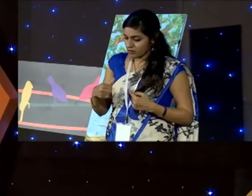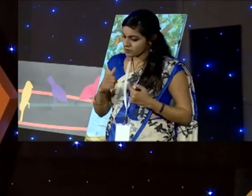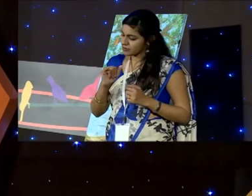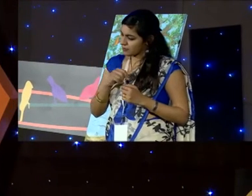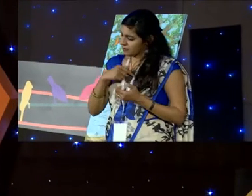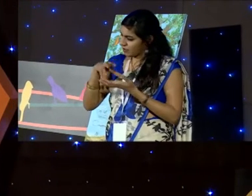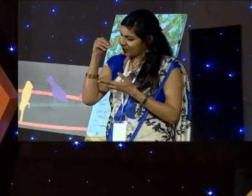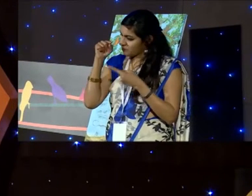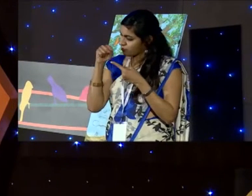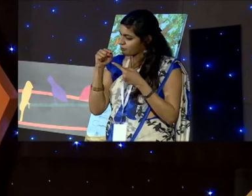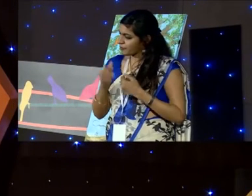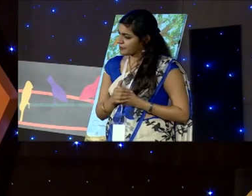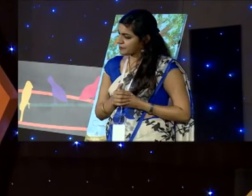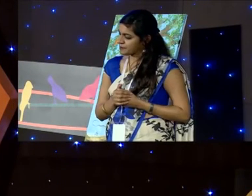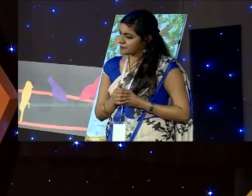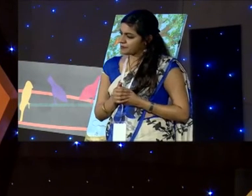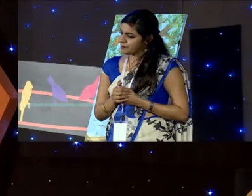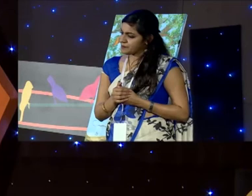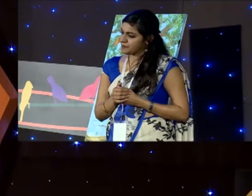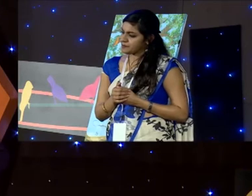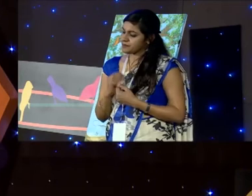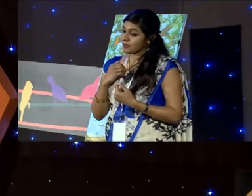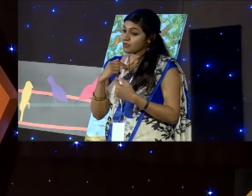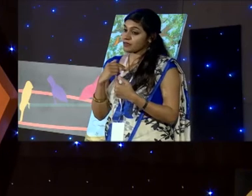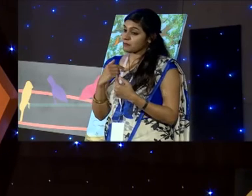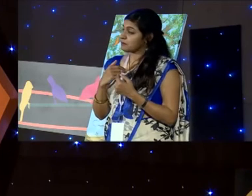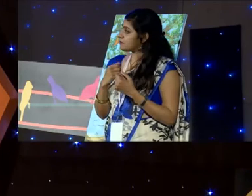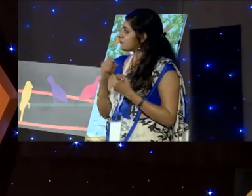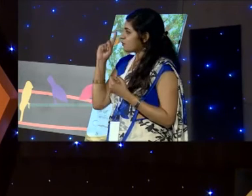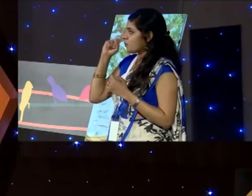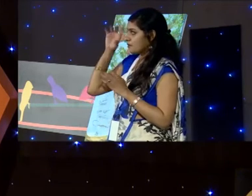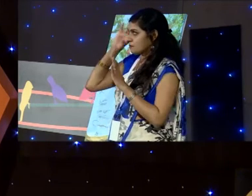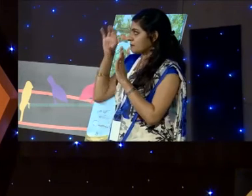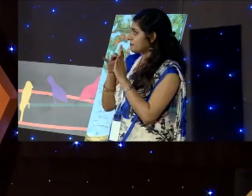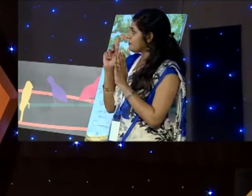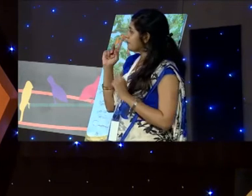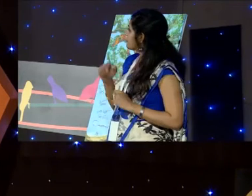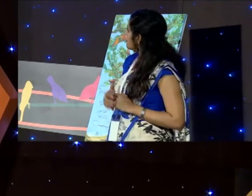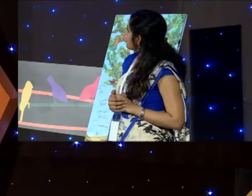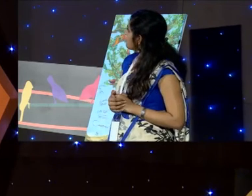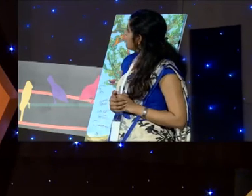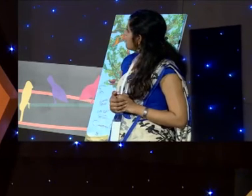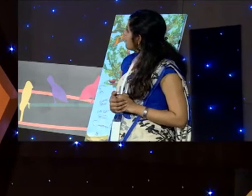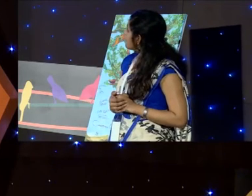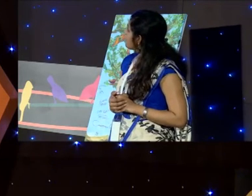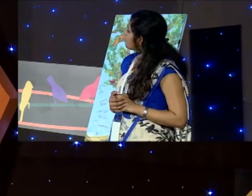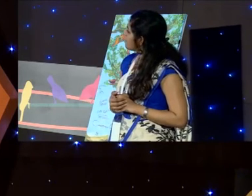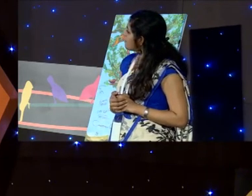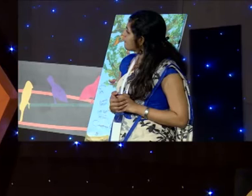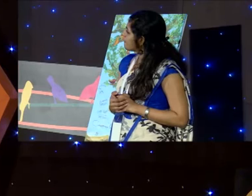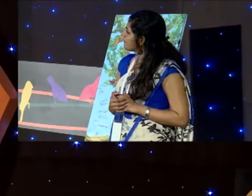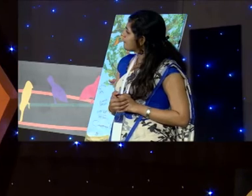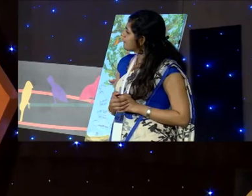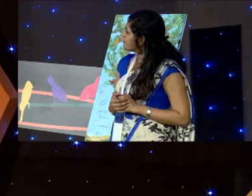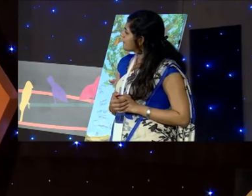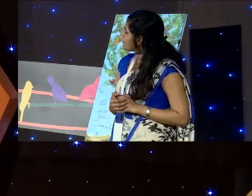people and studying people with autism. This is an image of, I think, someone with autism, but